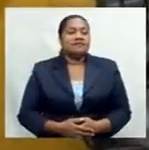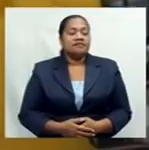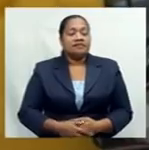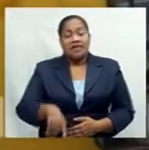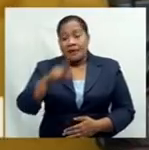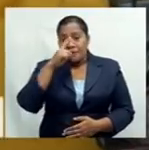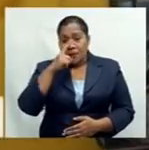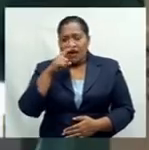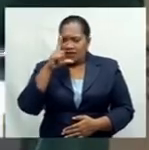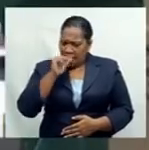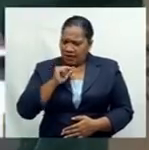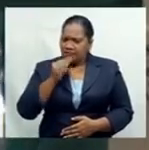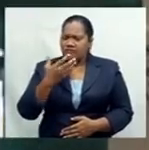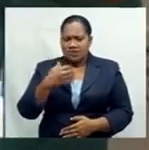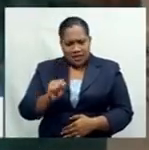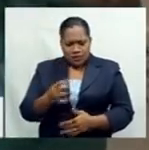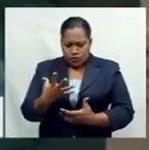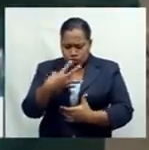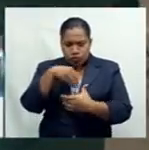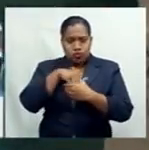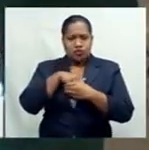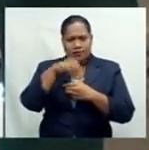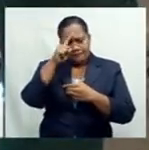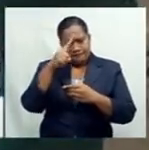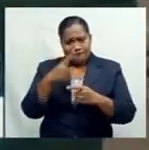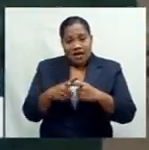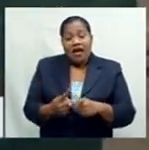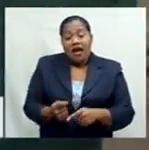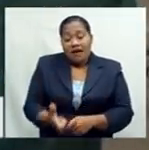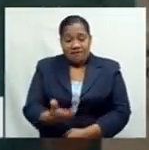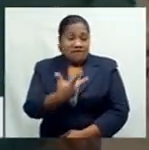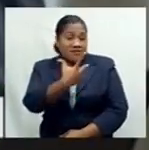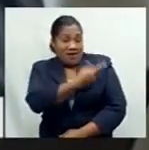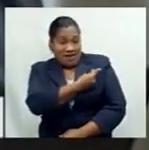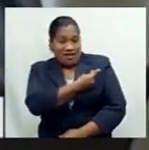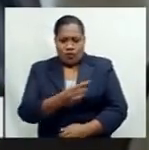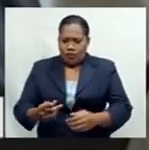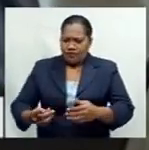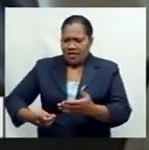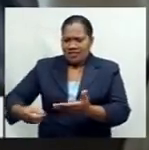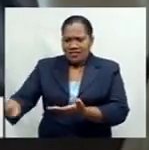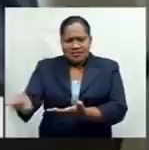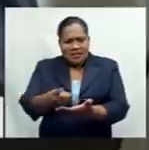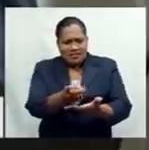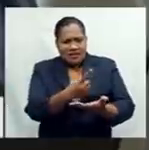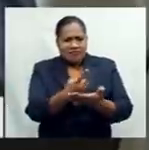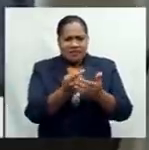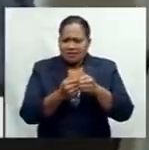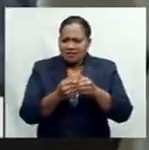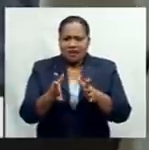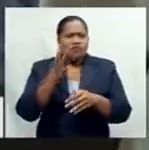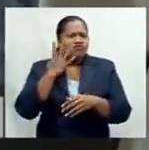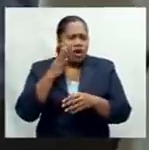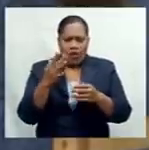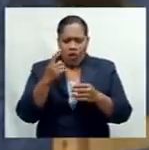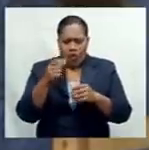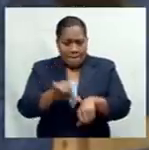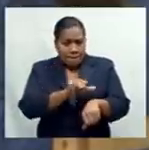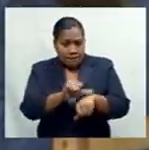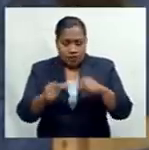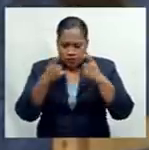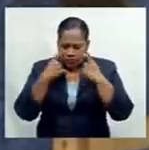People can still get infected after being vaccinated, but data from the outbreak that started in April showed that no